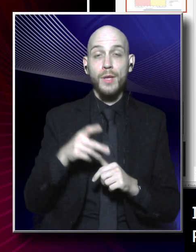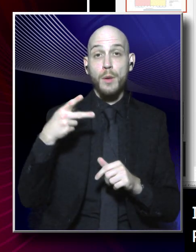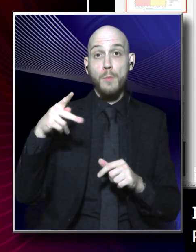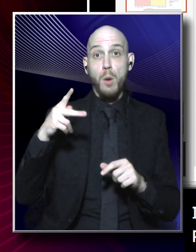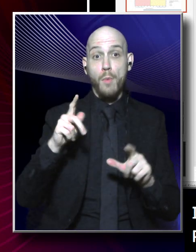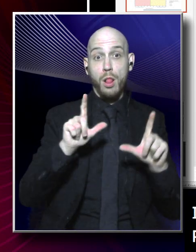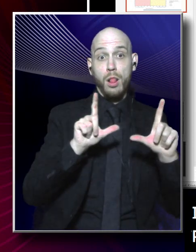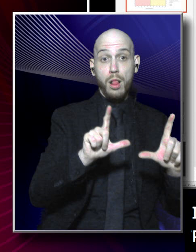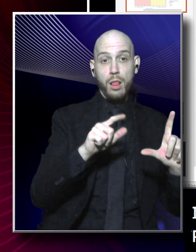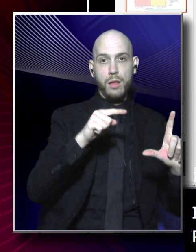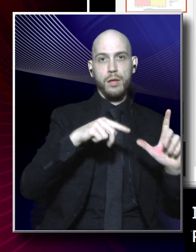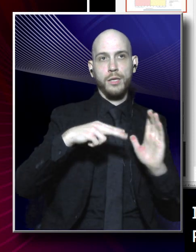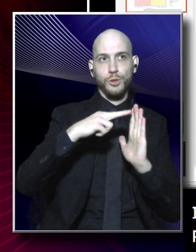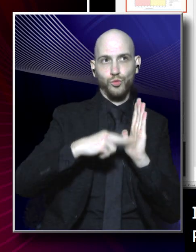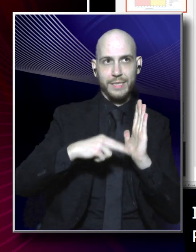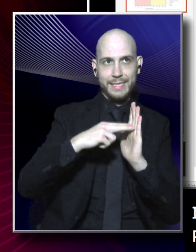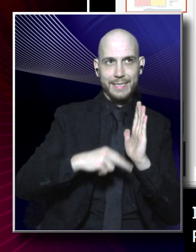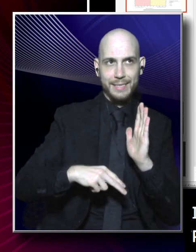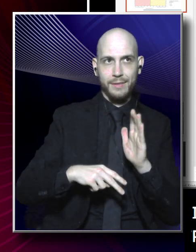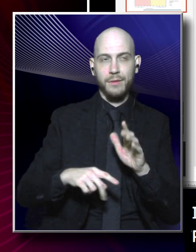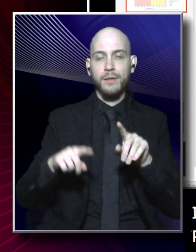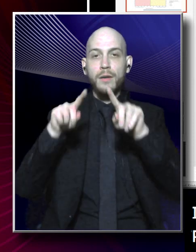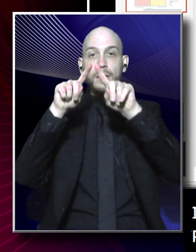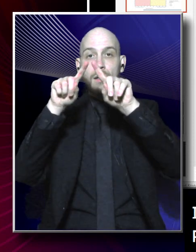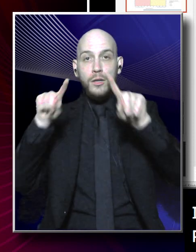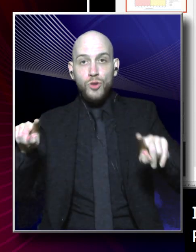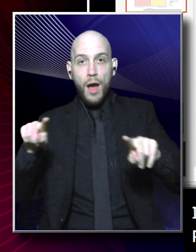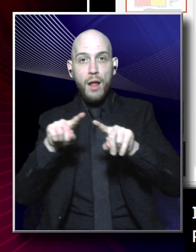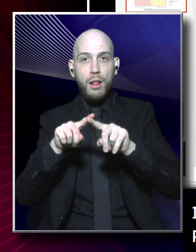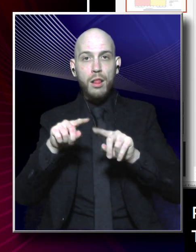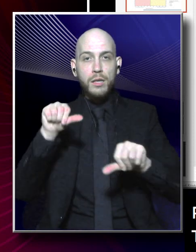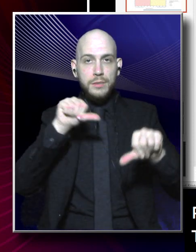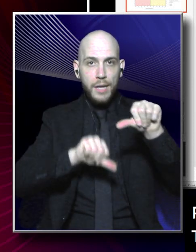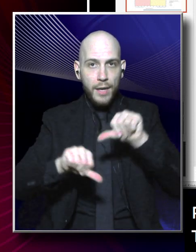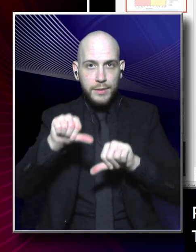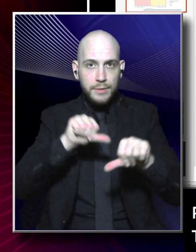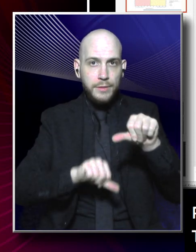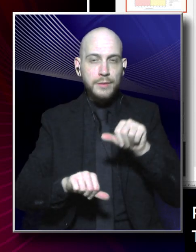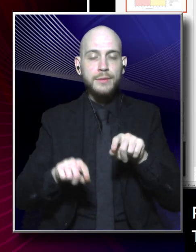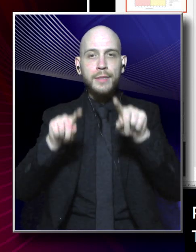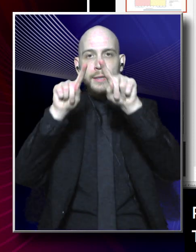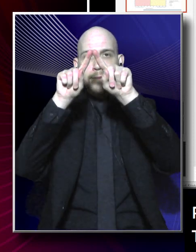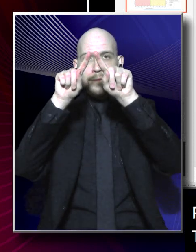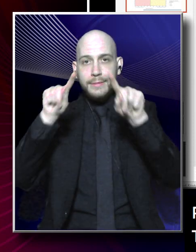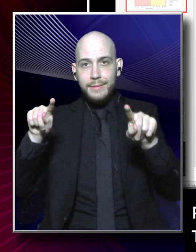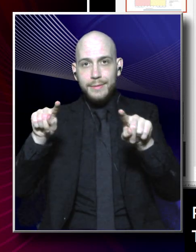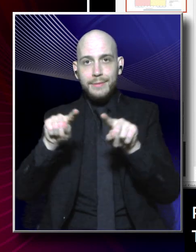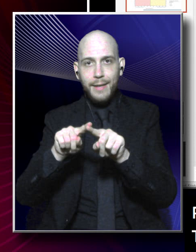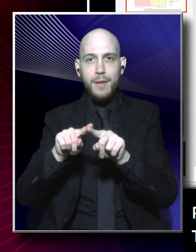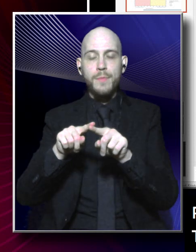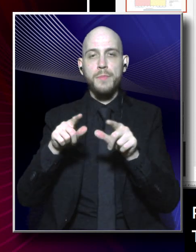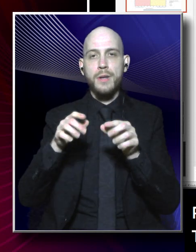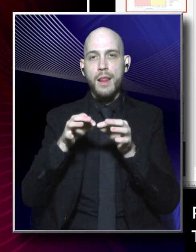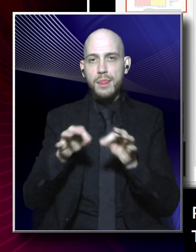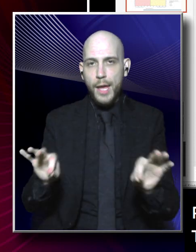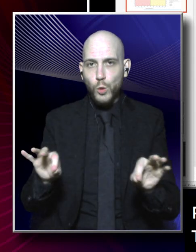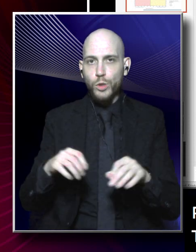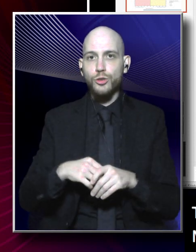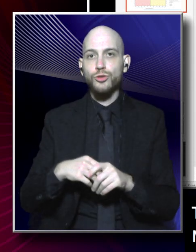reading, the triangle is science, the diamond is language use, and the plus sign is math.